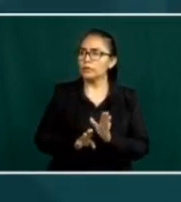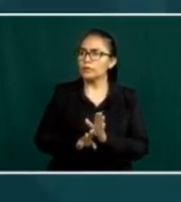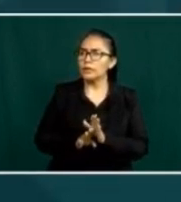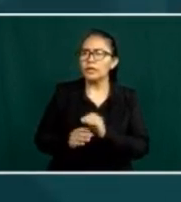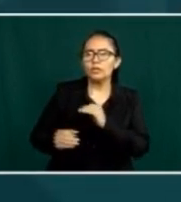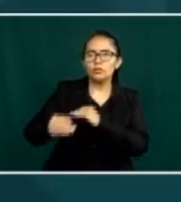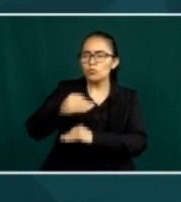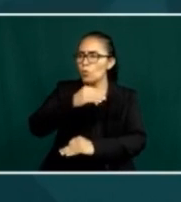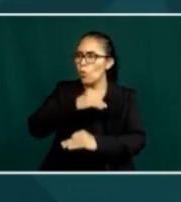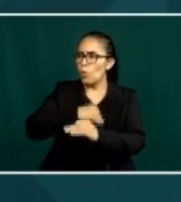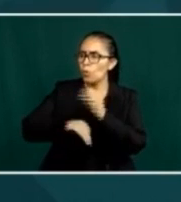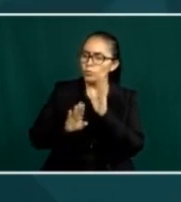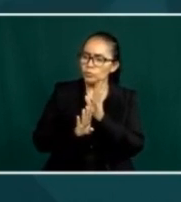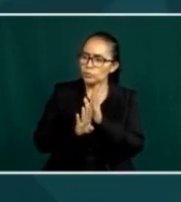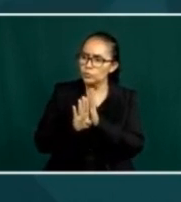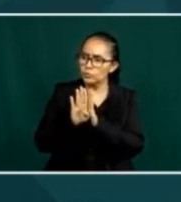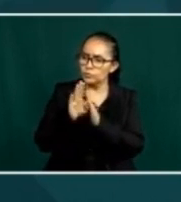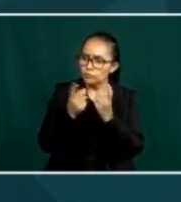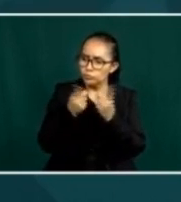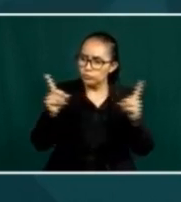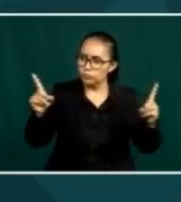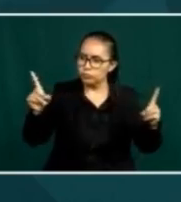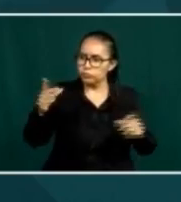We want growth with well-being.